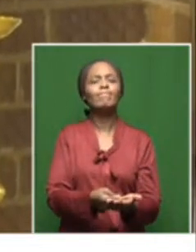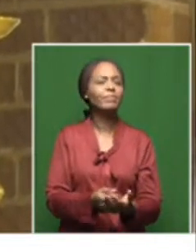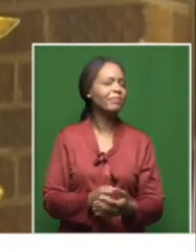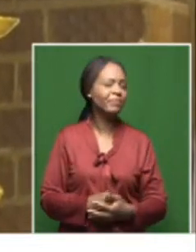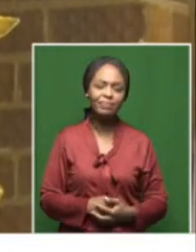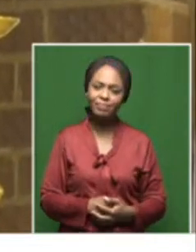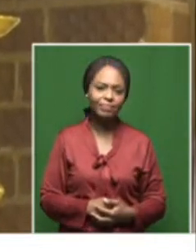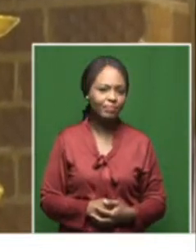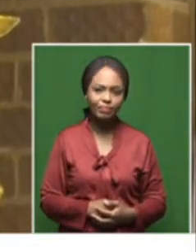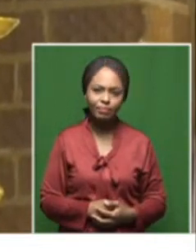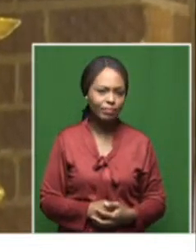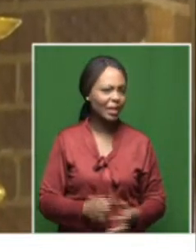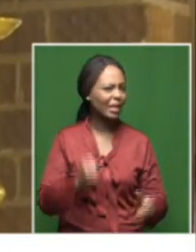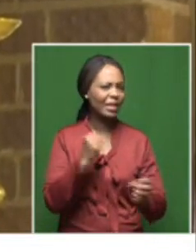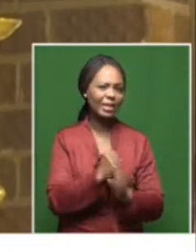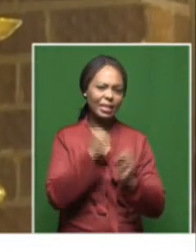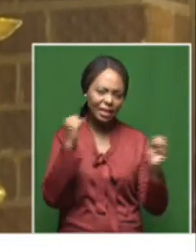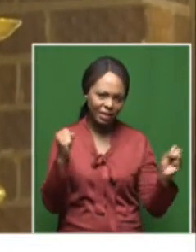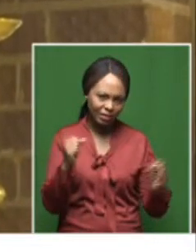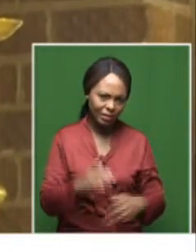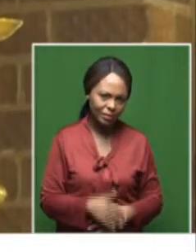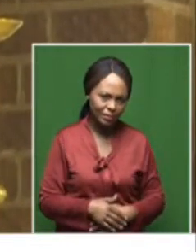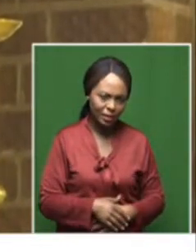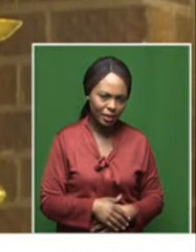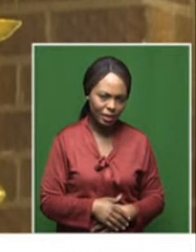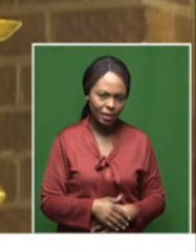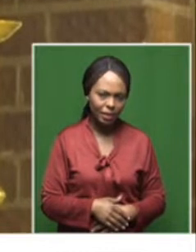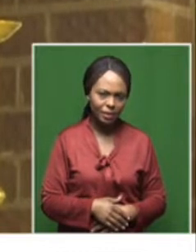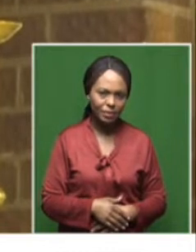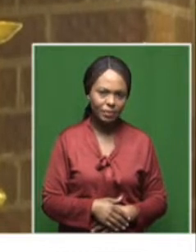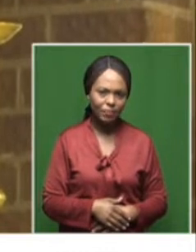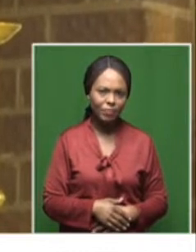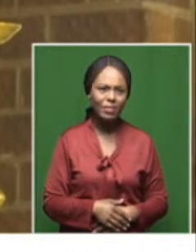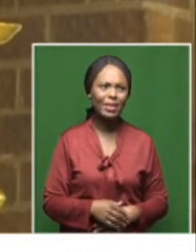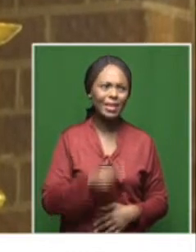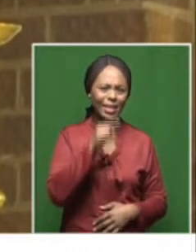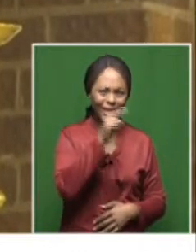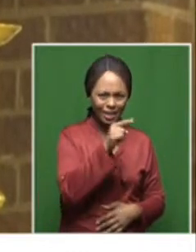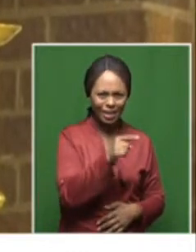And you would get, we curse the person who introduced her to WhatsApp.